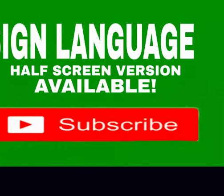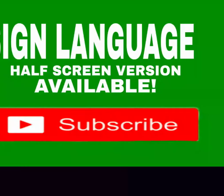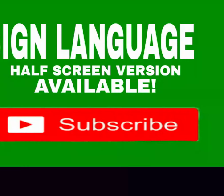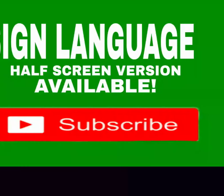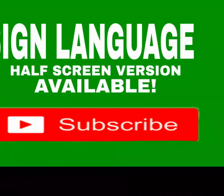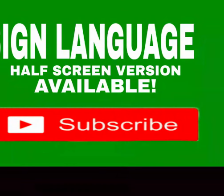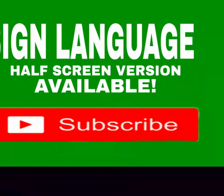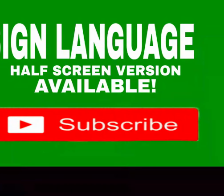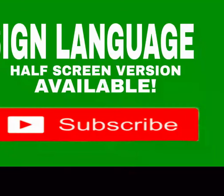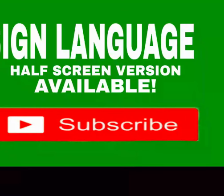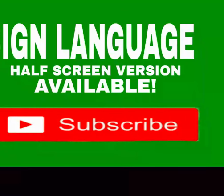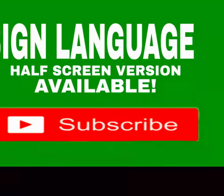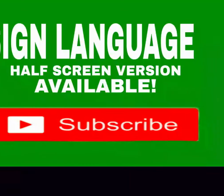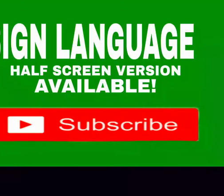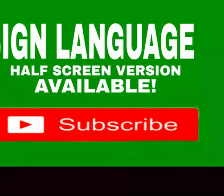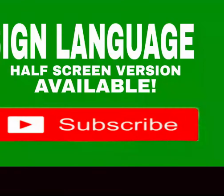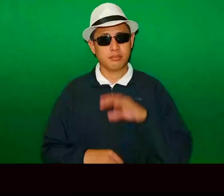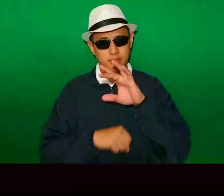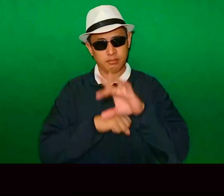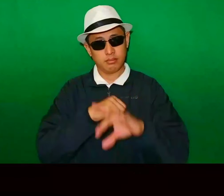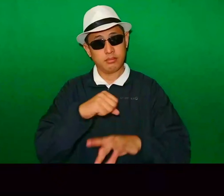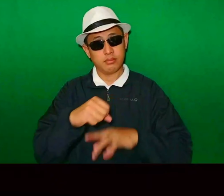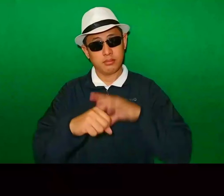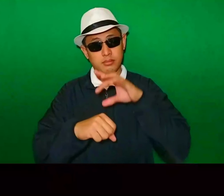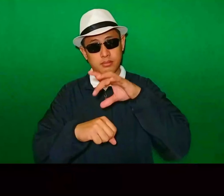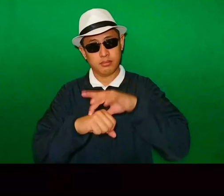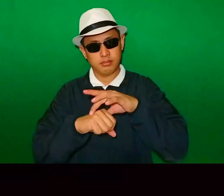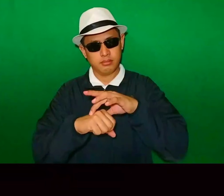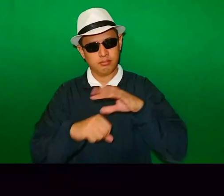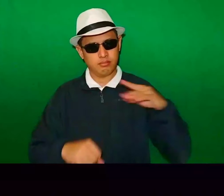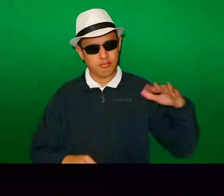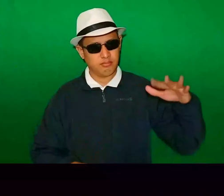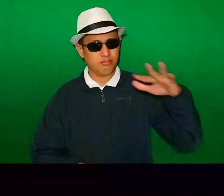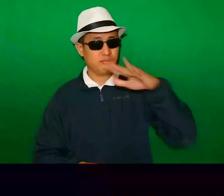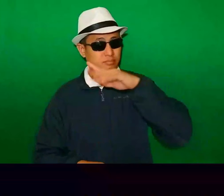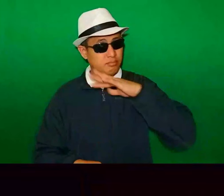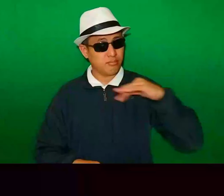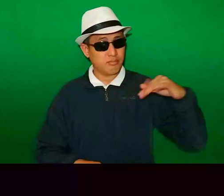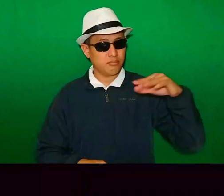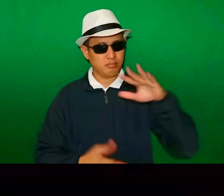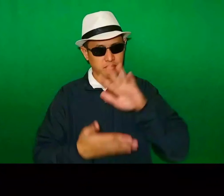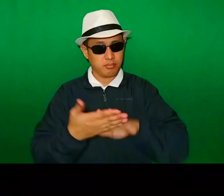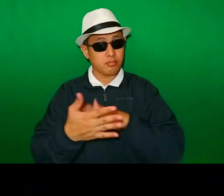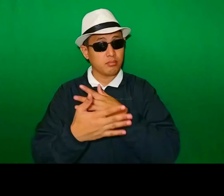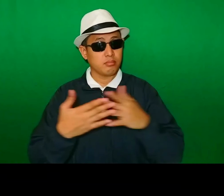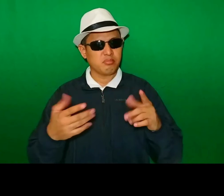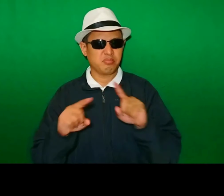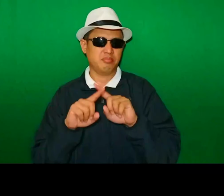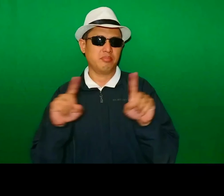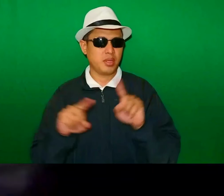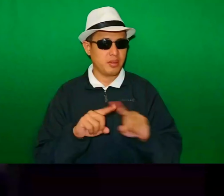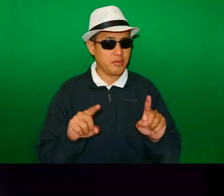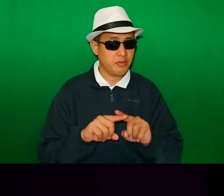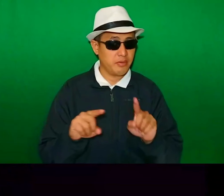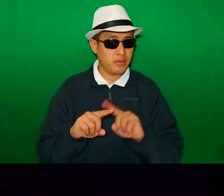Sira yung mga newly hatched eggs niya. Pero hindi natin pinahanap, pero hindi tayo pipigilan. Oo, sir. Maubos yung bahay